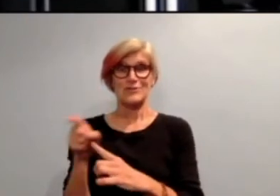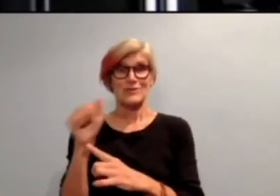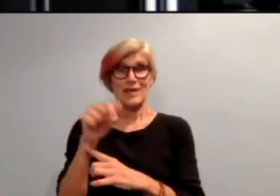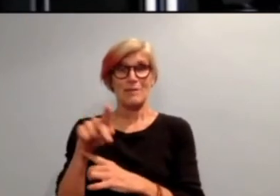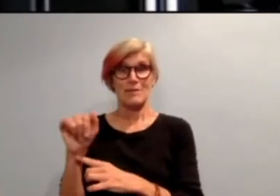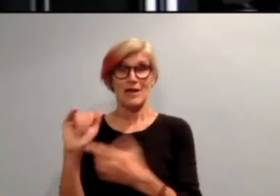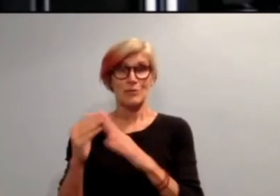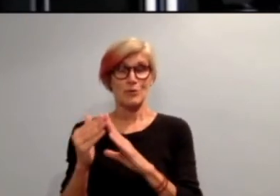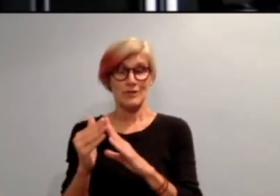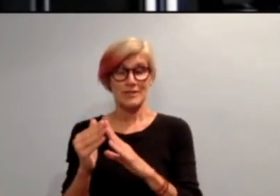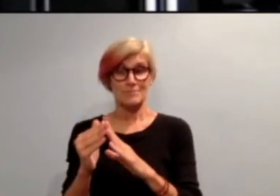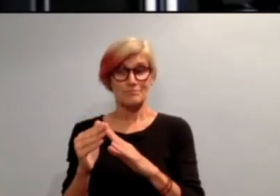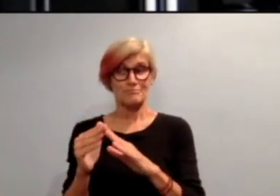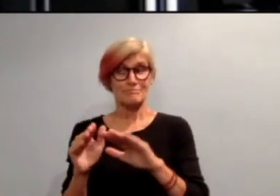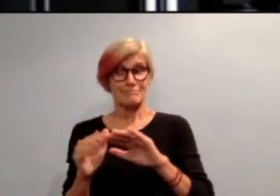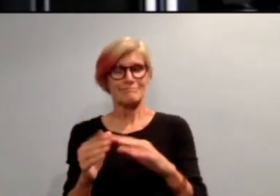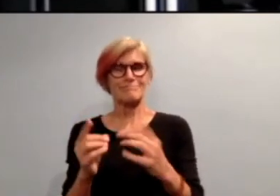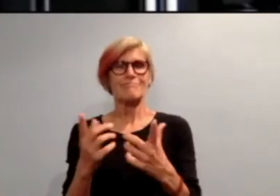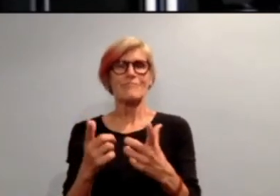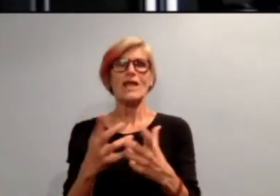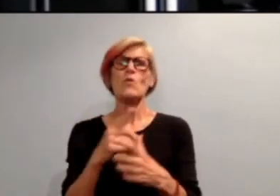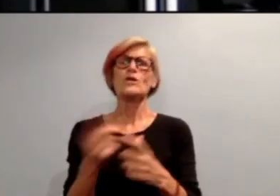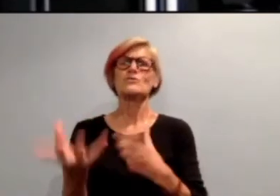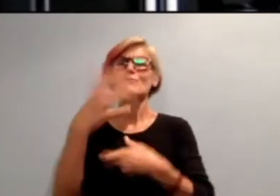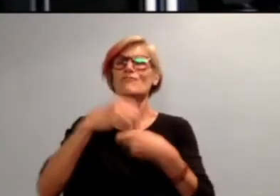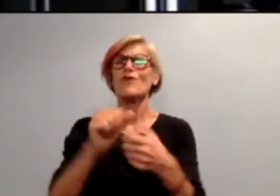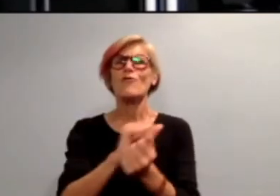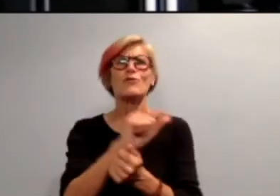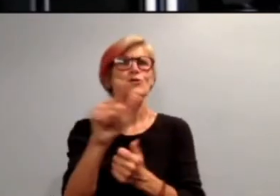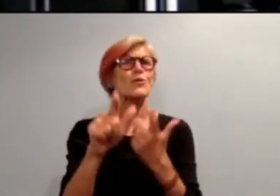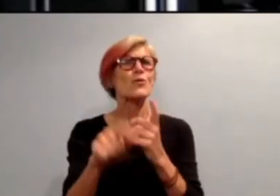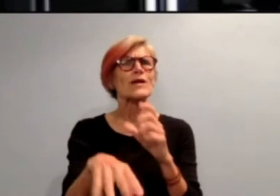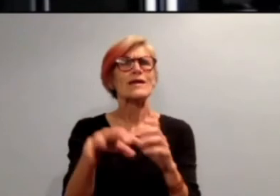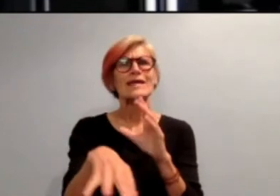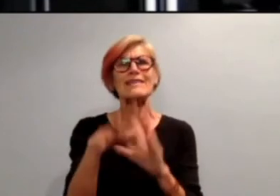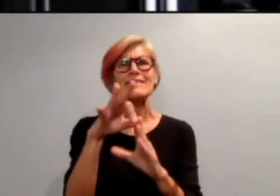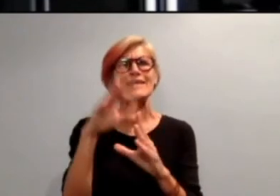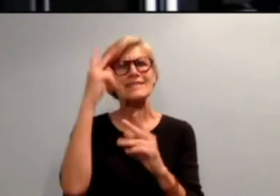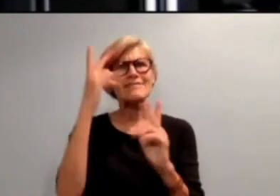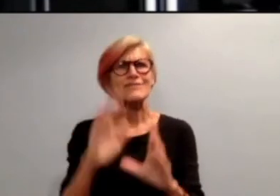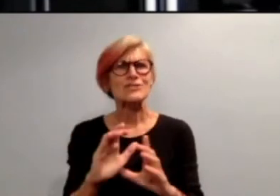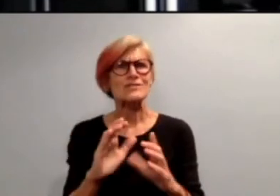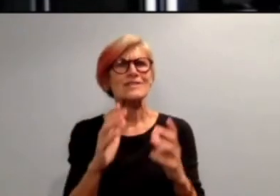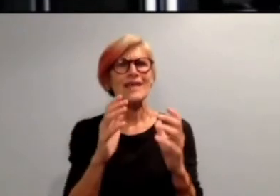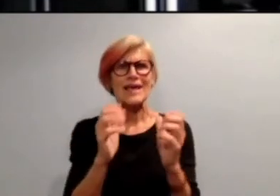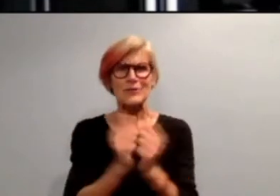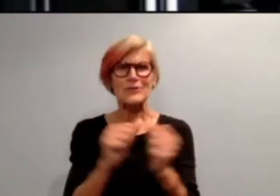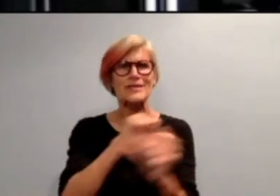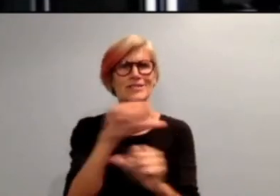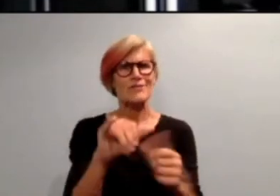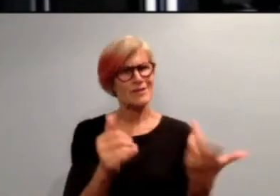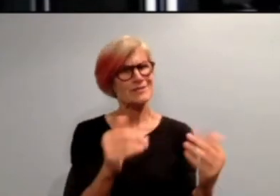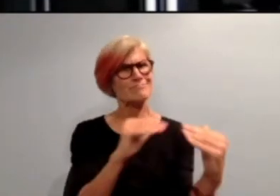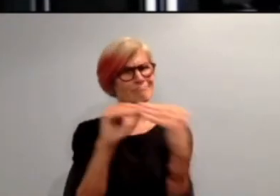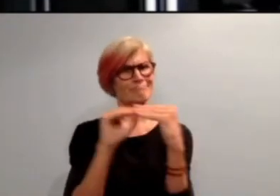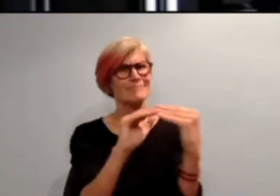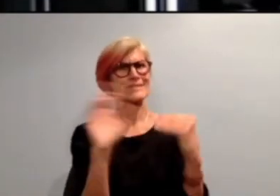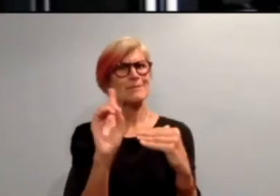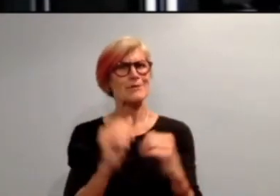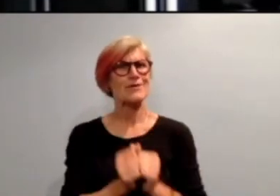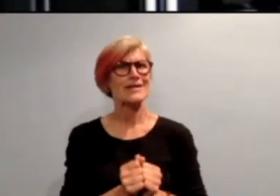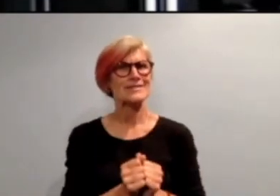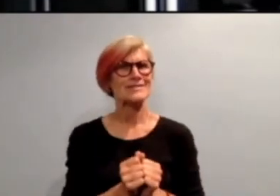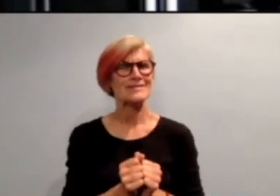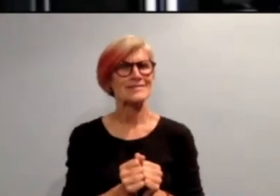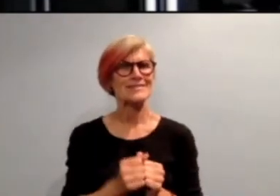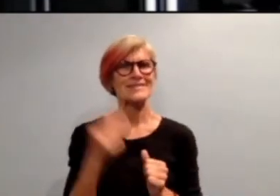I ask you to engage with your elected officials and with each other as fellow Democrats. History will judge us on how we